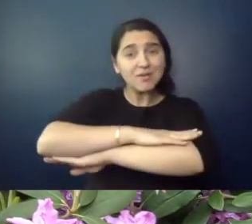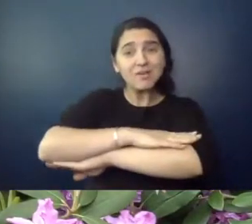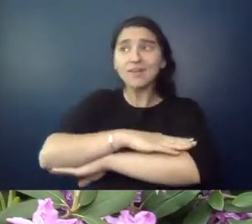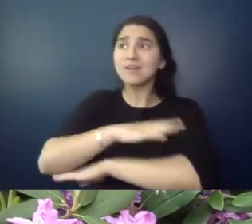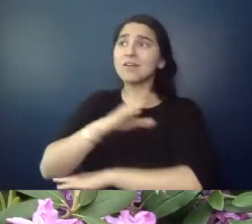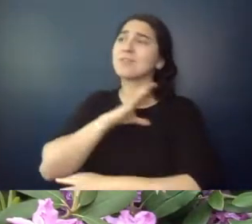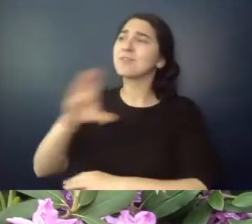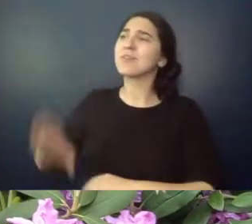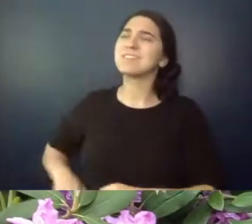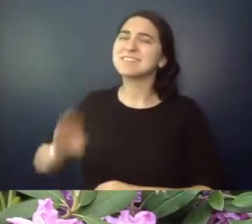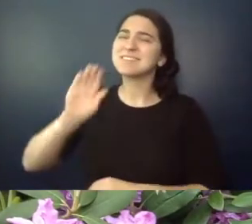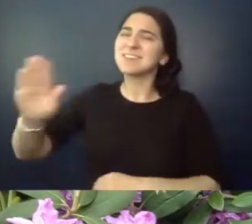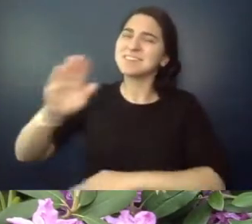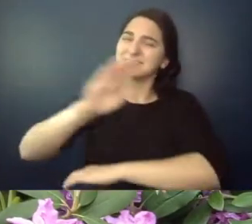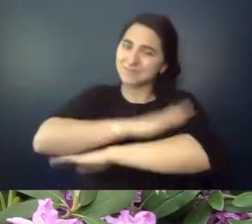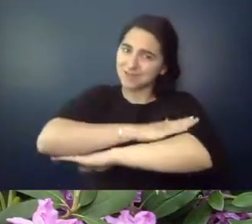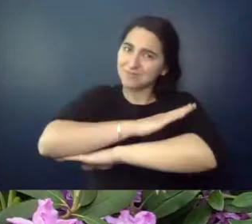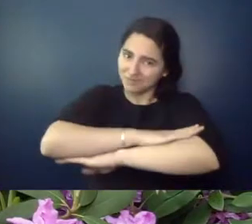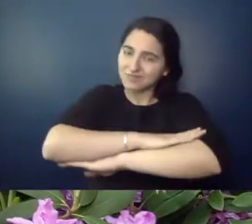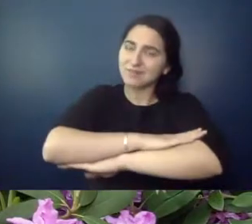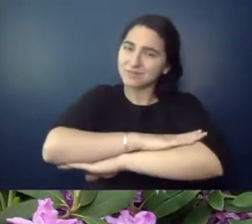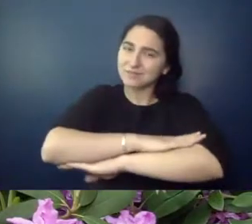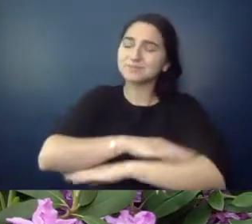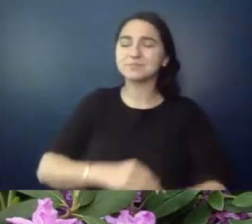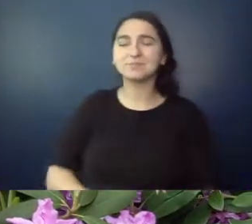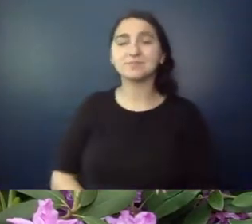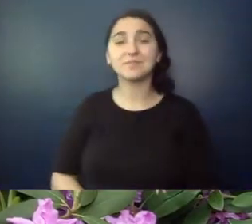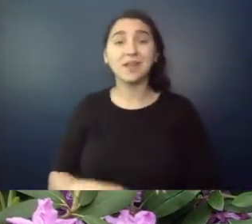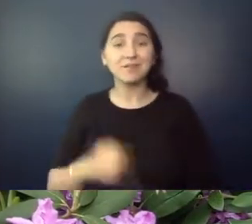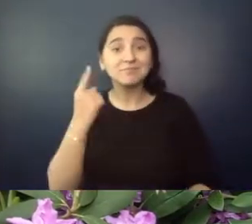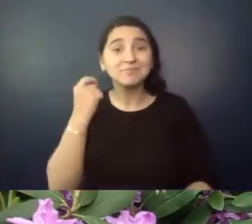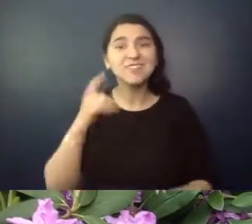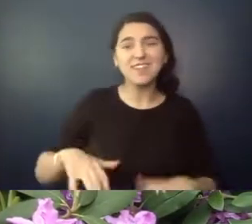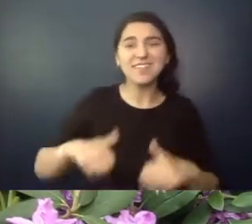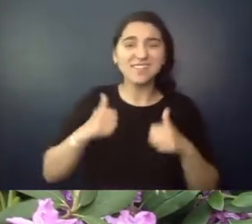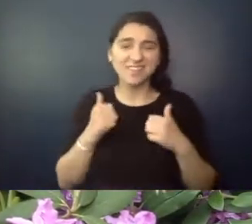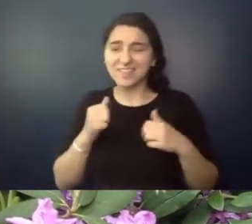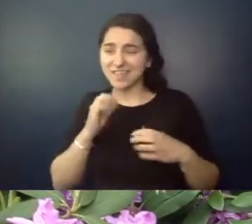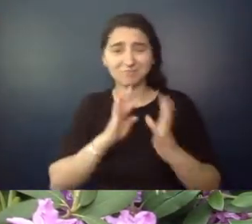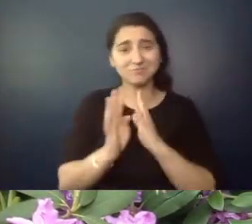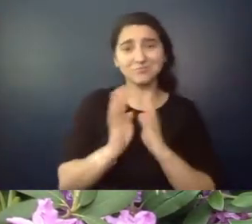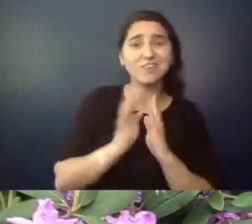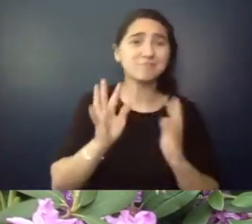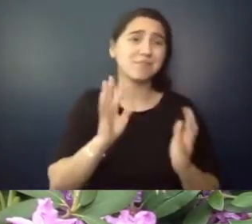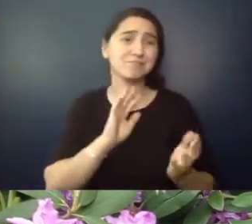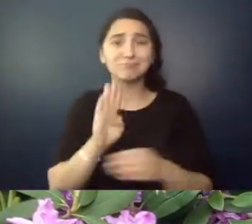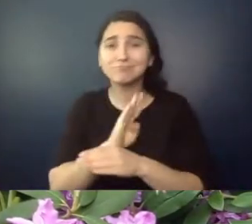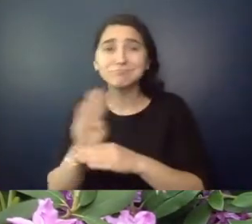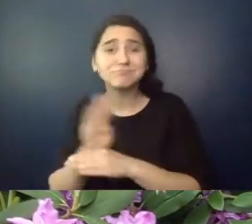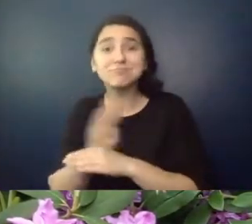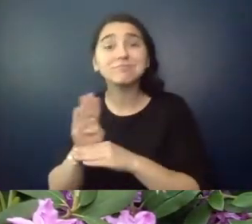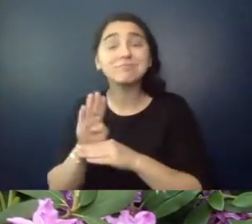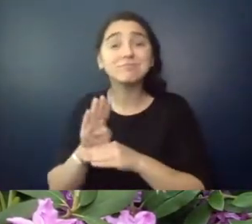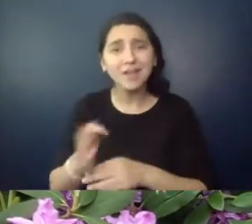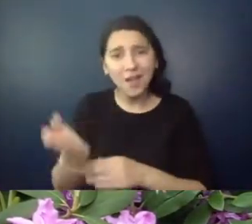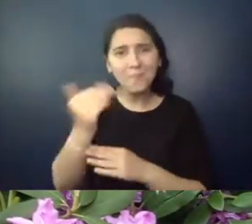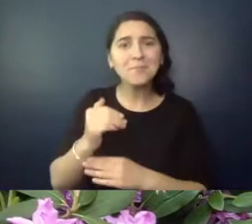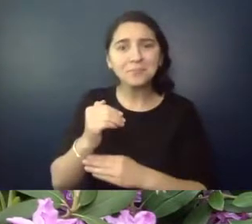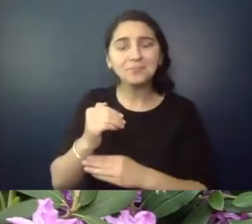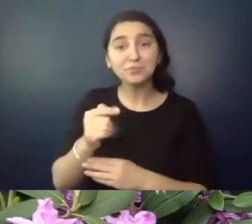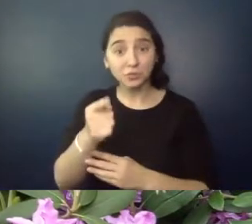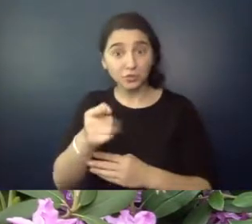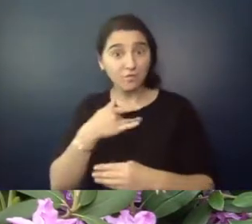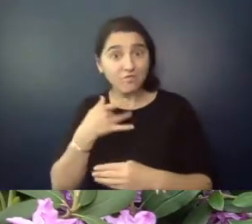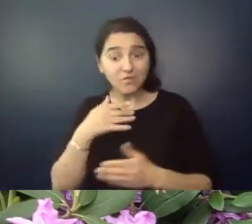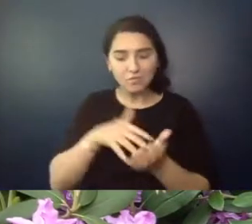table. In the midst of the hubbub and traffic of life, come, you who